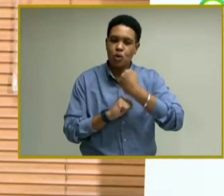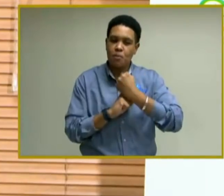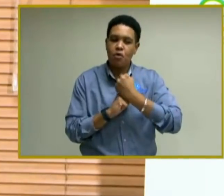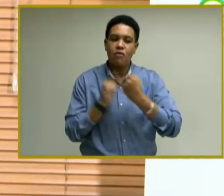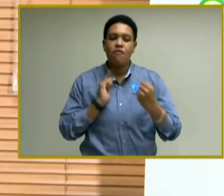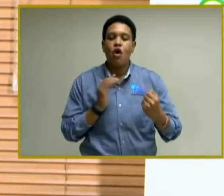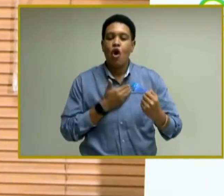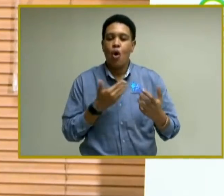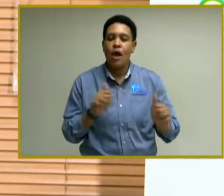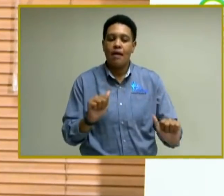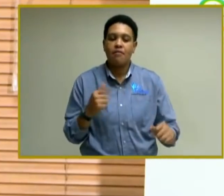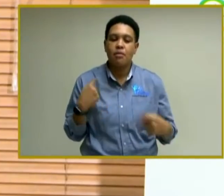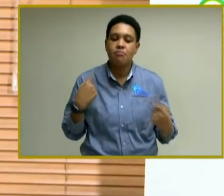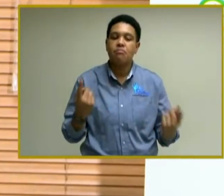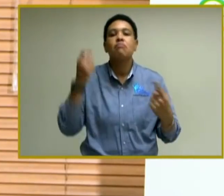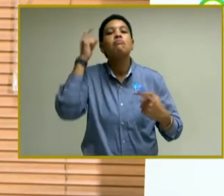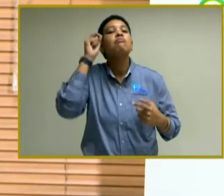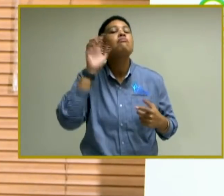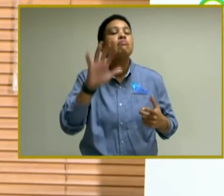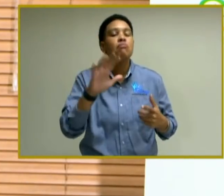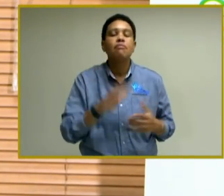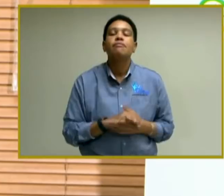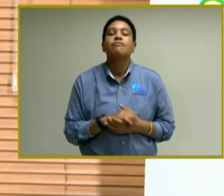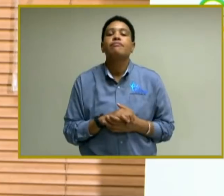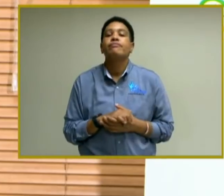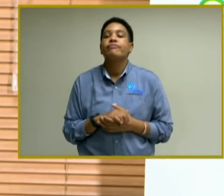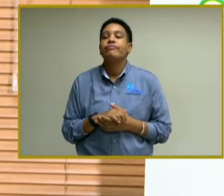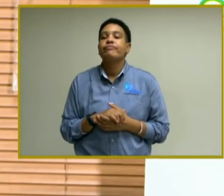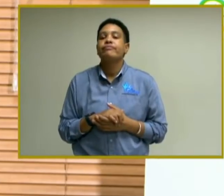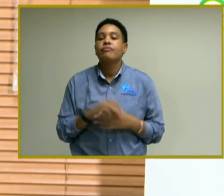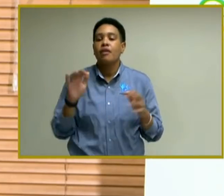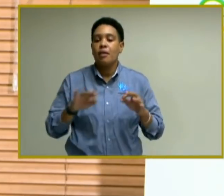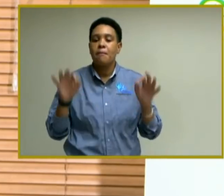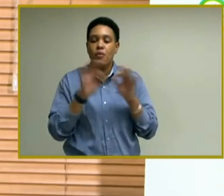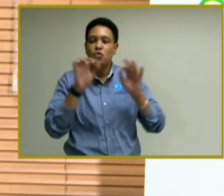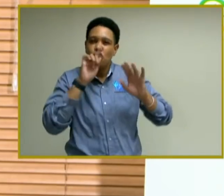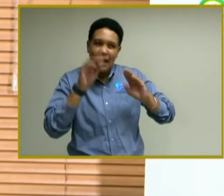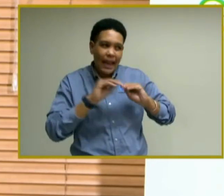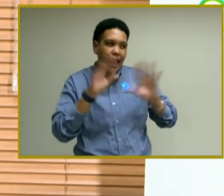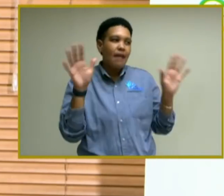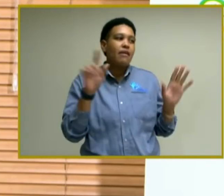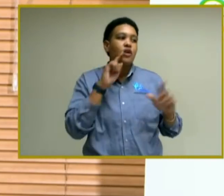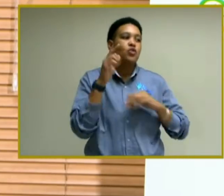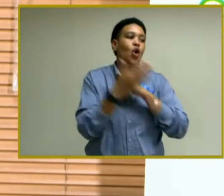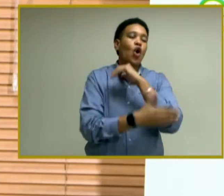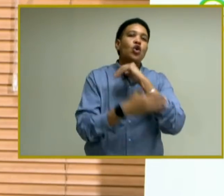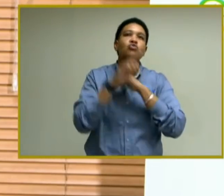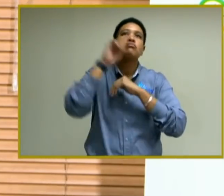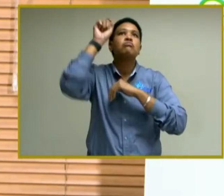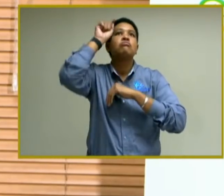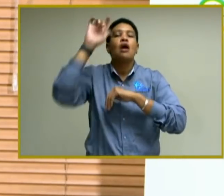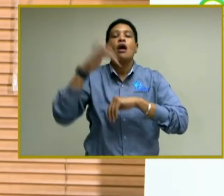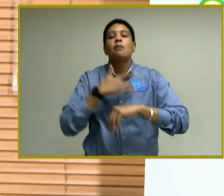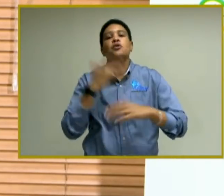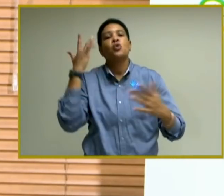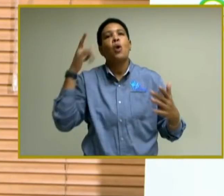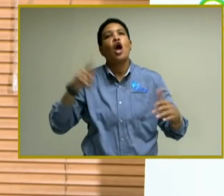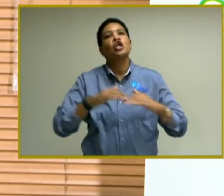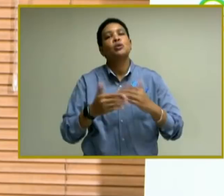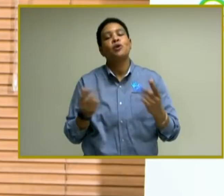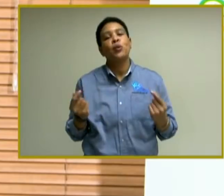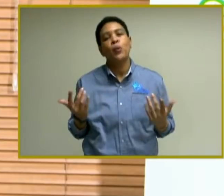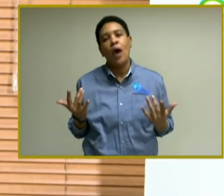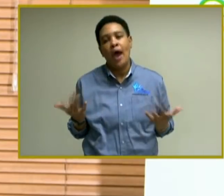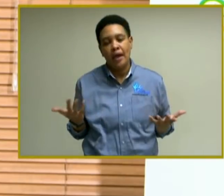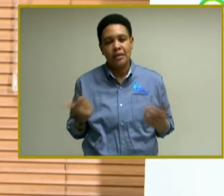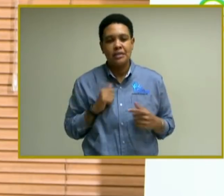our efforts. Nevertheless, it's important to clarify so the country appreciates why we do what we do. And so I'm